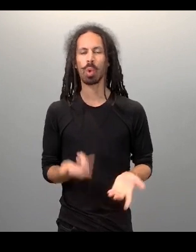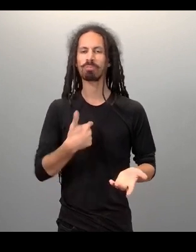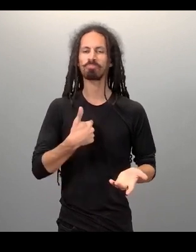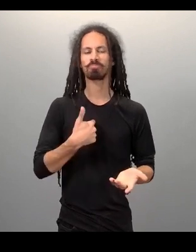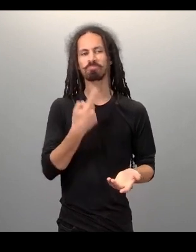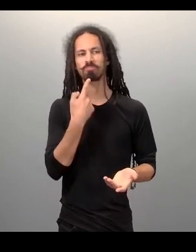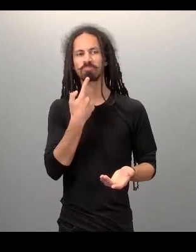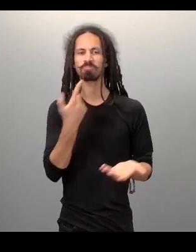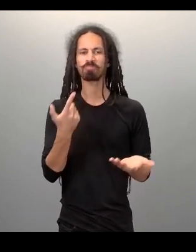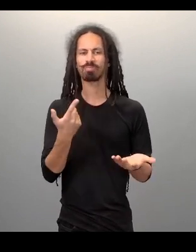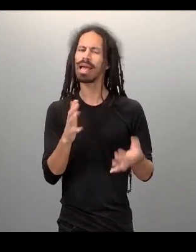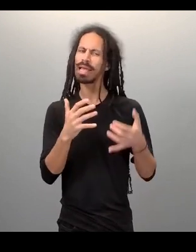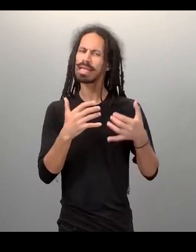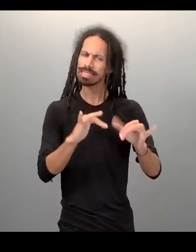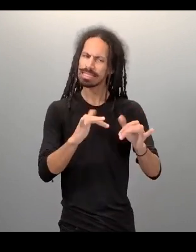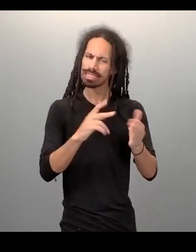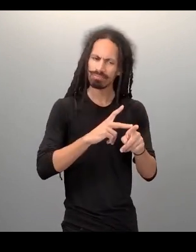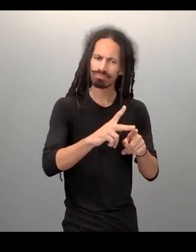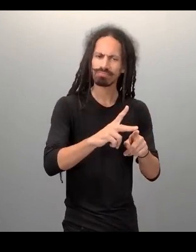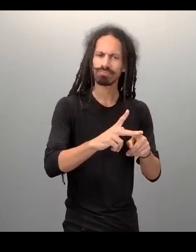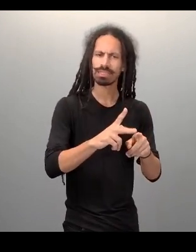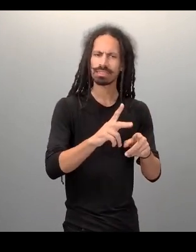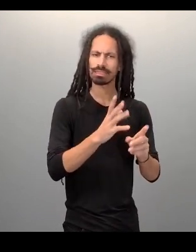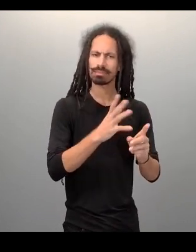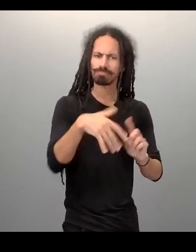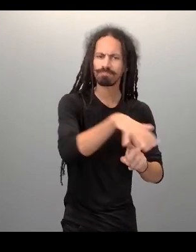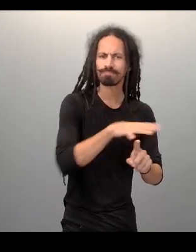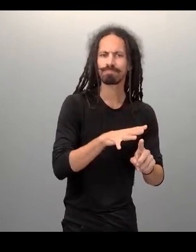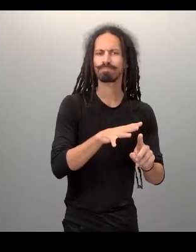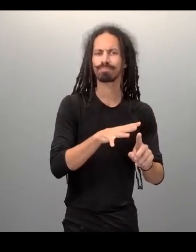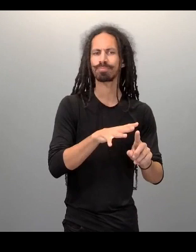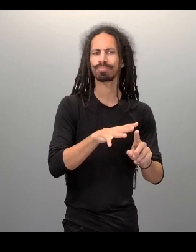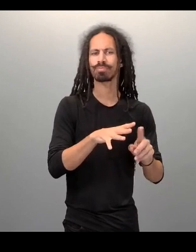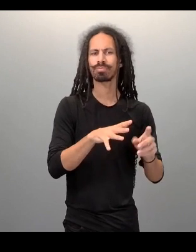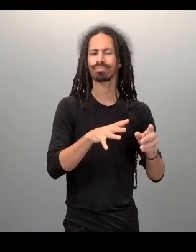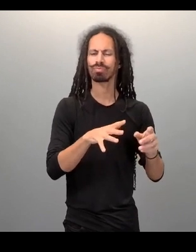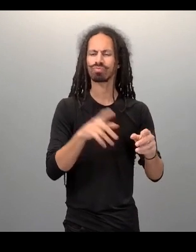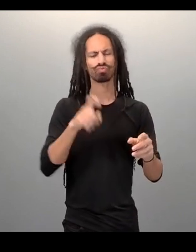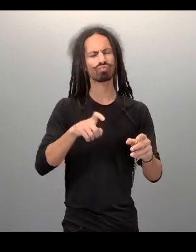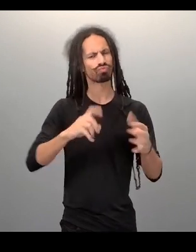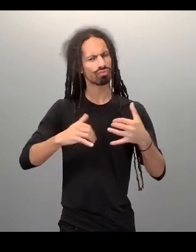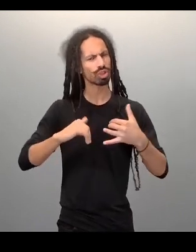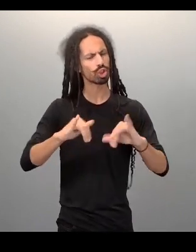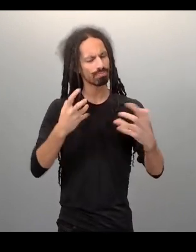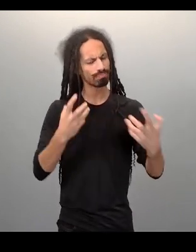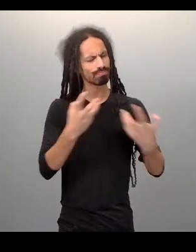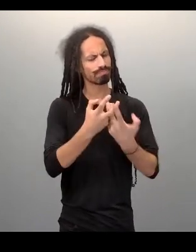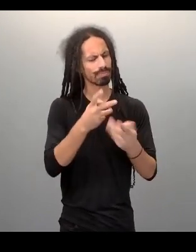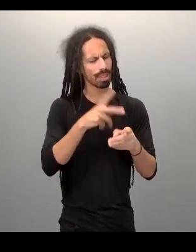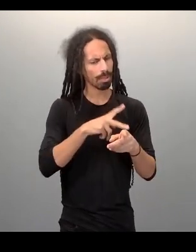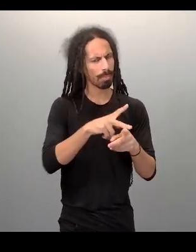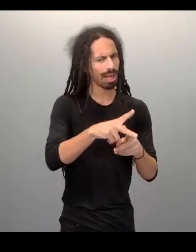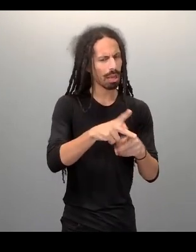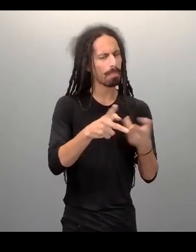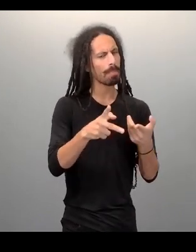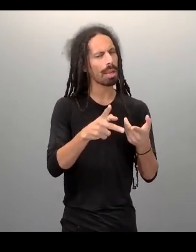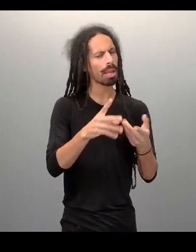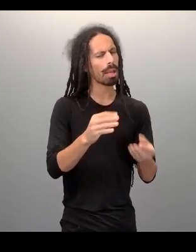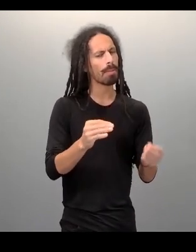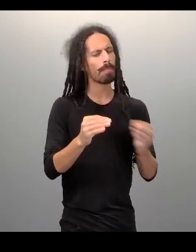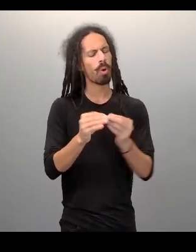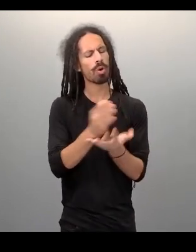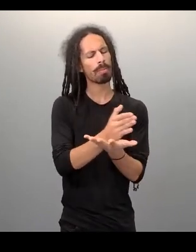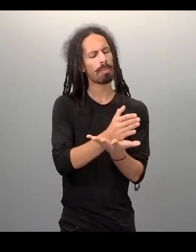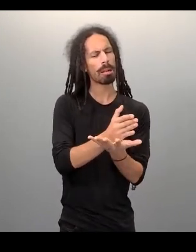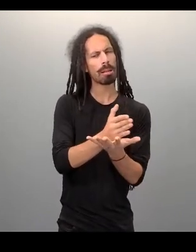because it's still a professional setting, that there should be somewhat of a professional email, but we're moving towards more of the